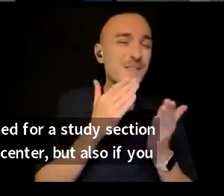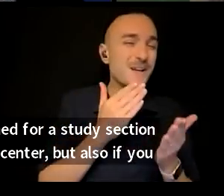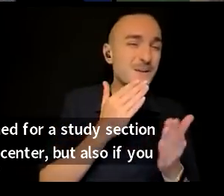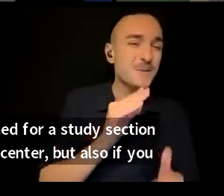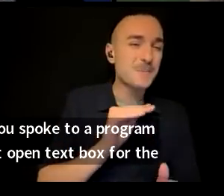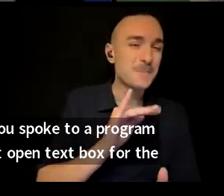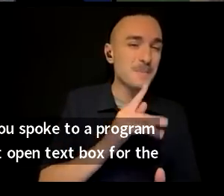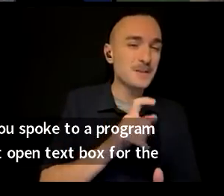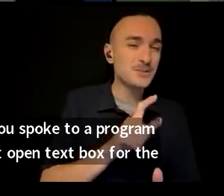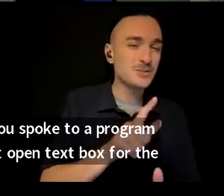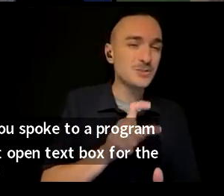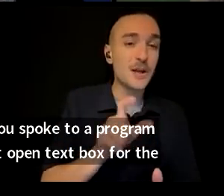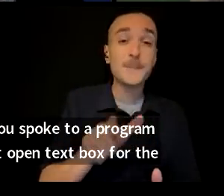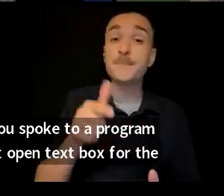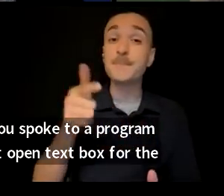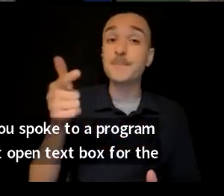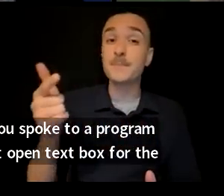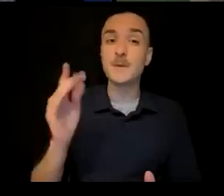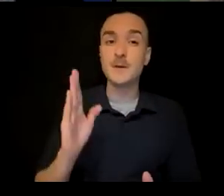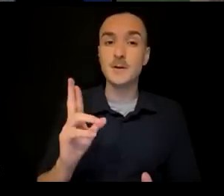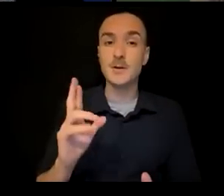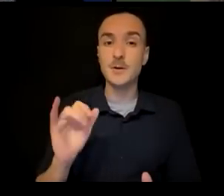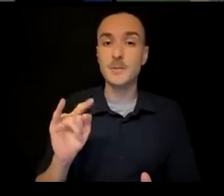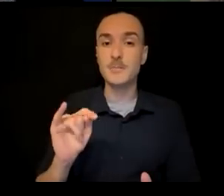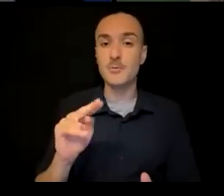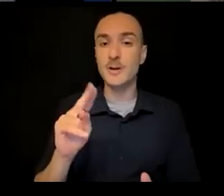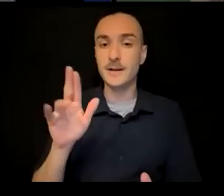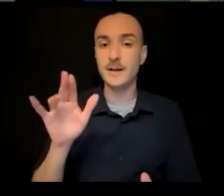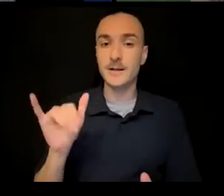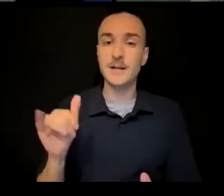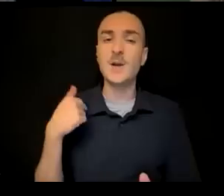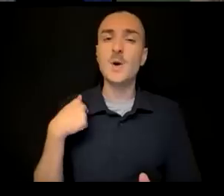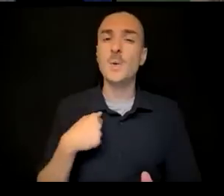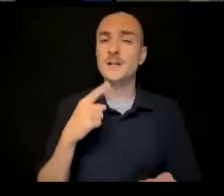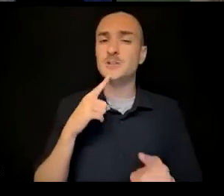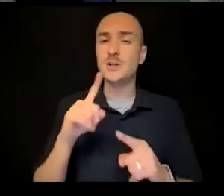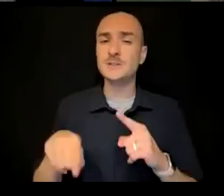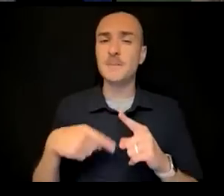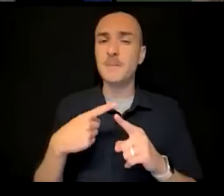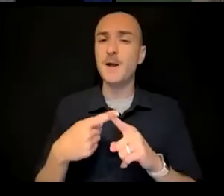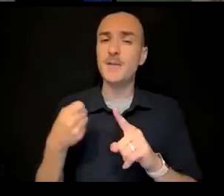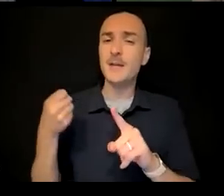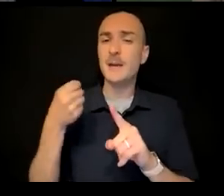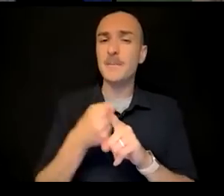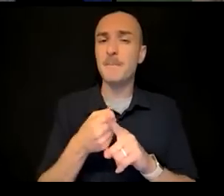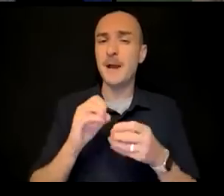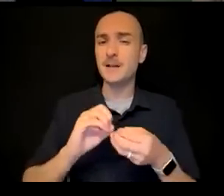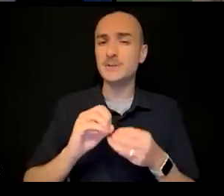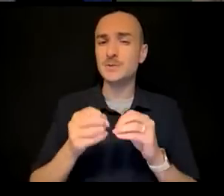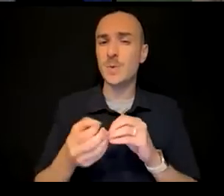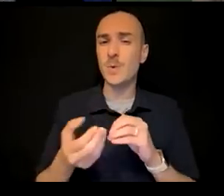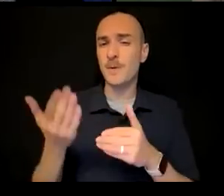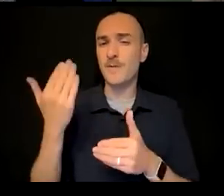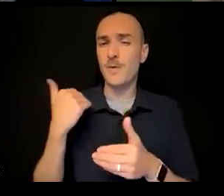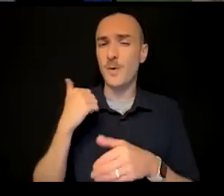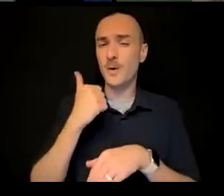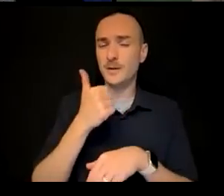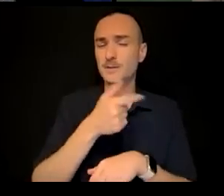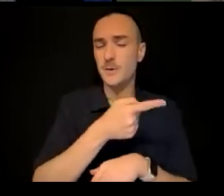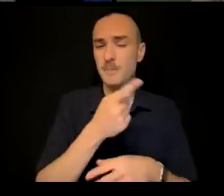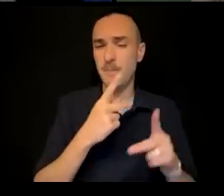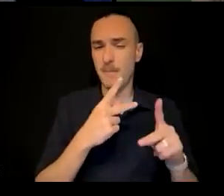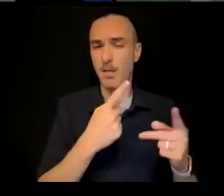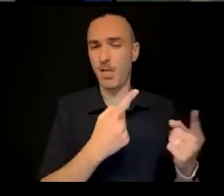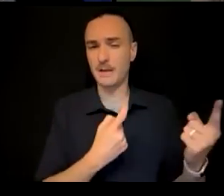we touched on the impact score earlier during the video. In response to some of the inquiries that we've been getting, can you share